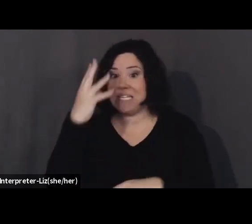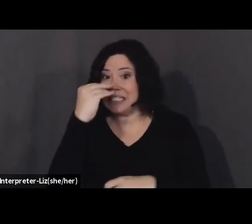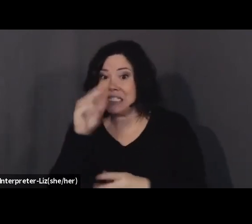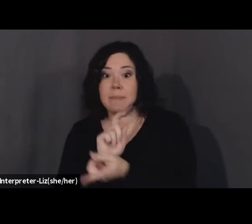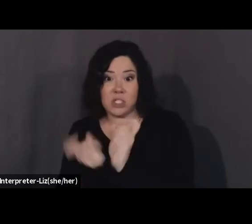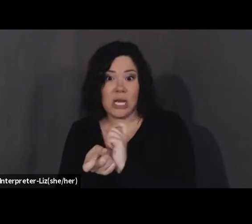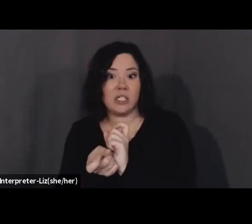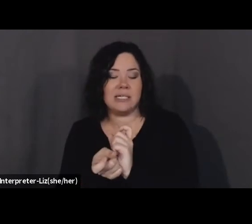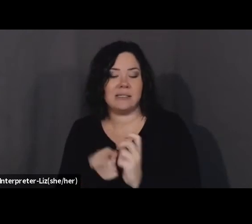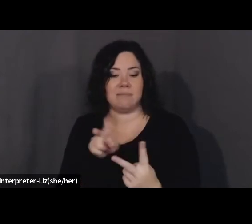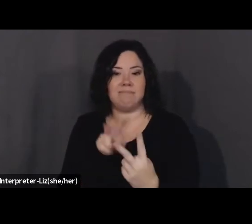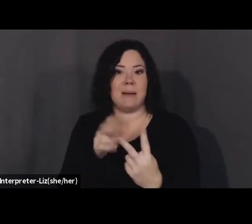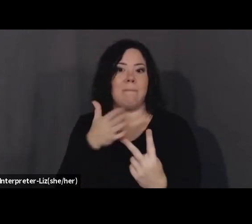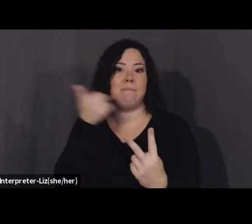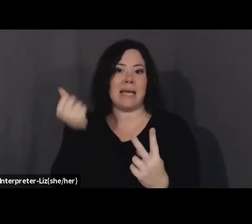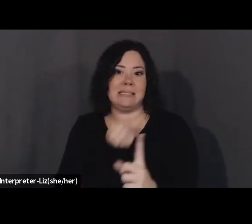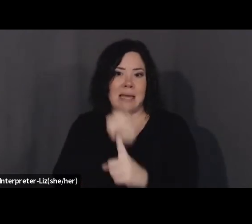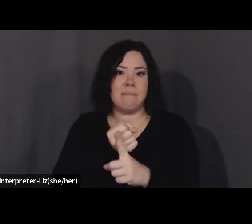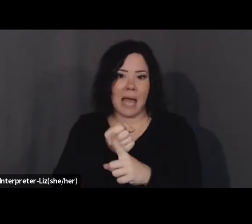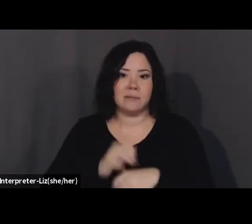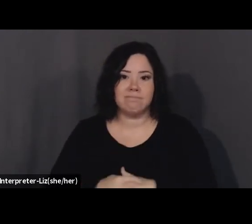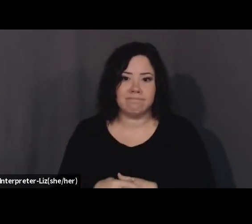the greatest impact.